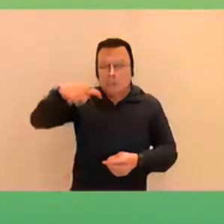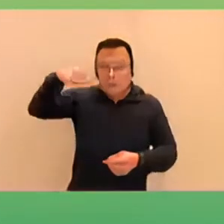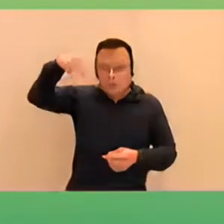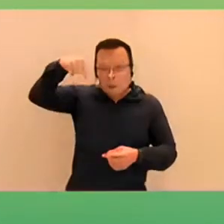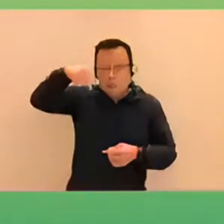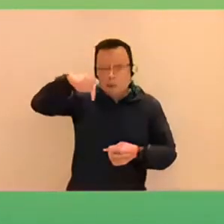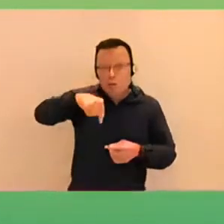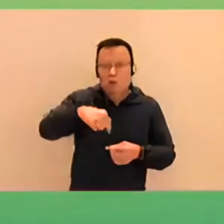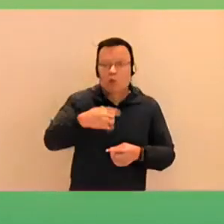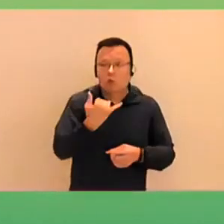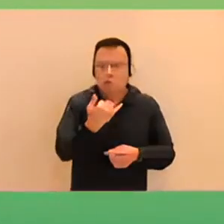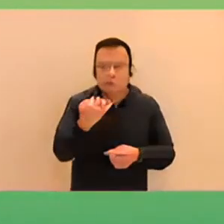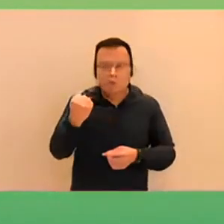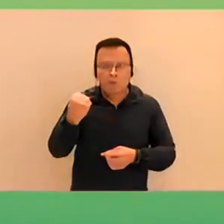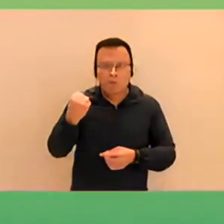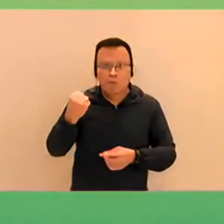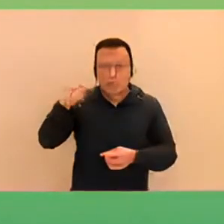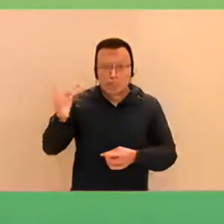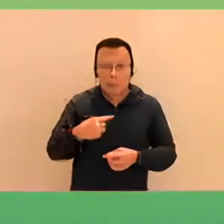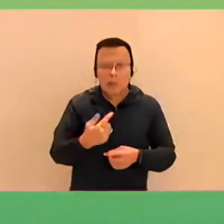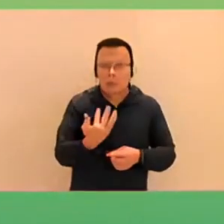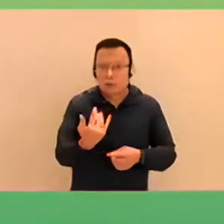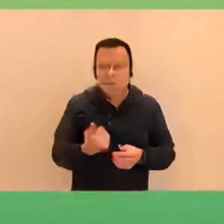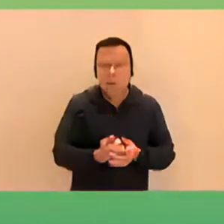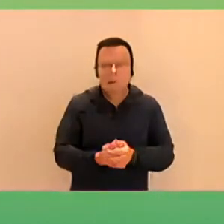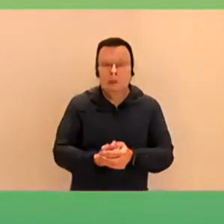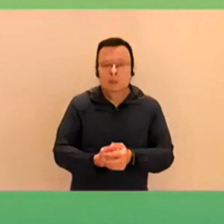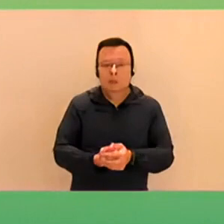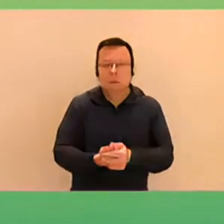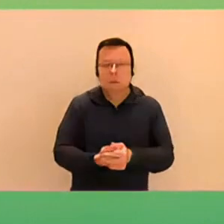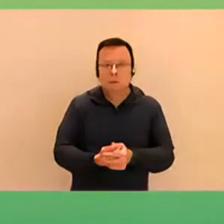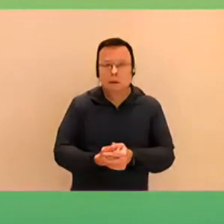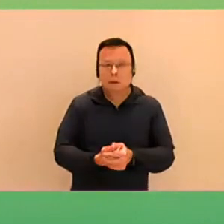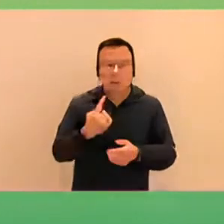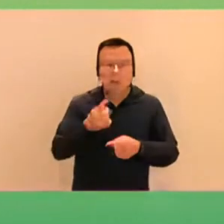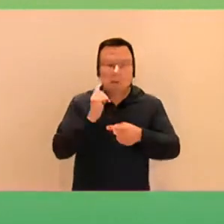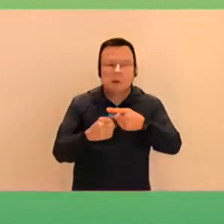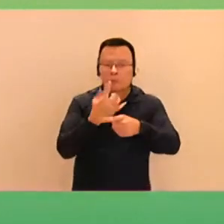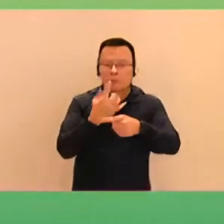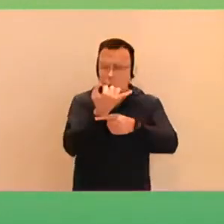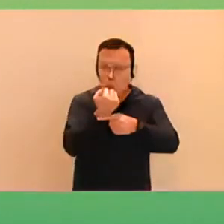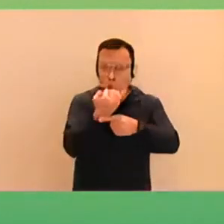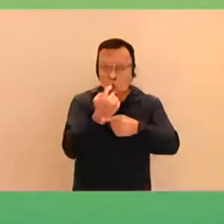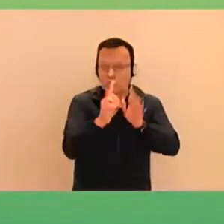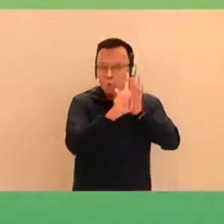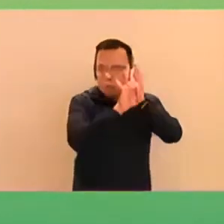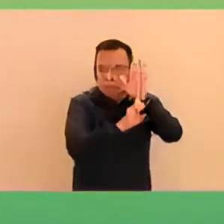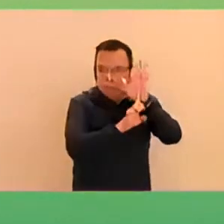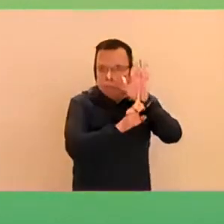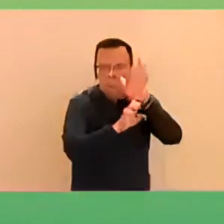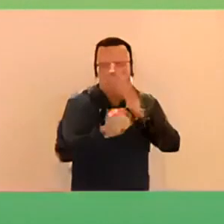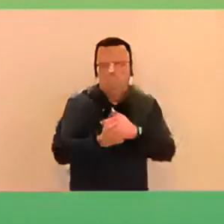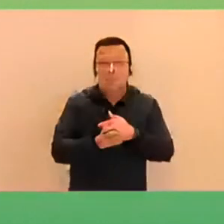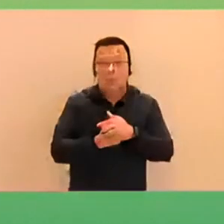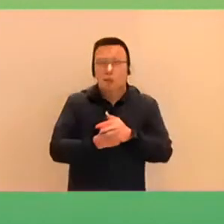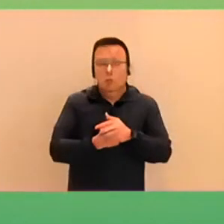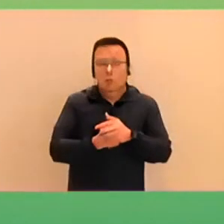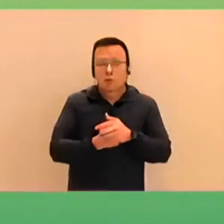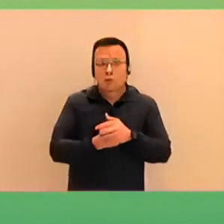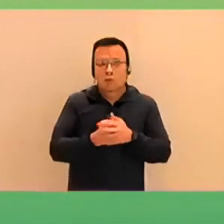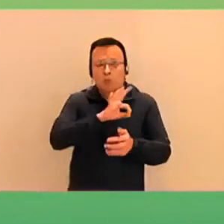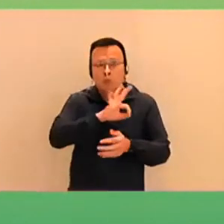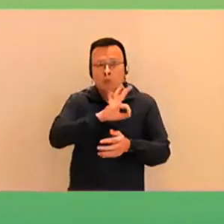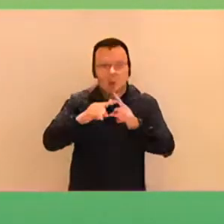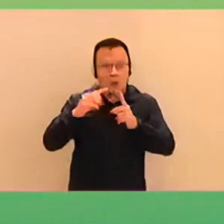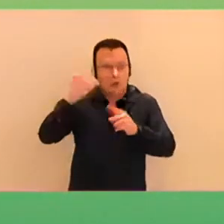that. It's a very good building. It have a lot of ratings, but actually after commissioning and retrofitting, we